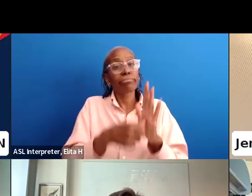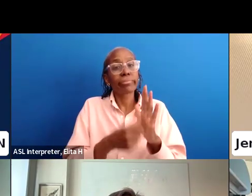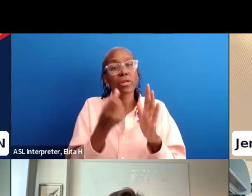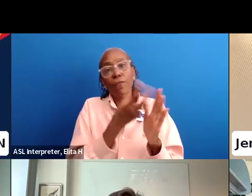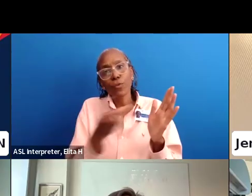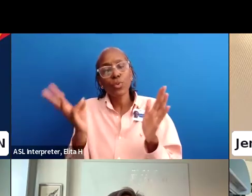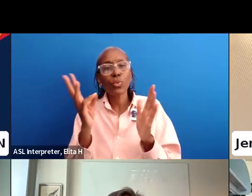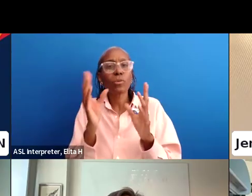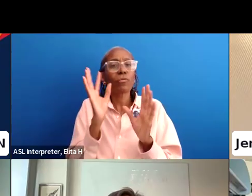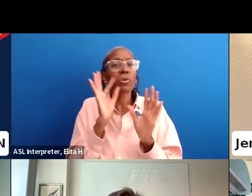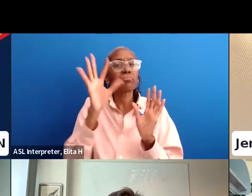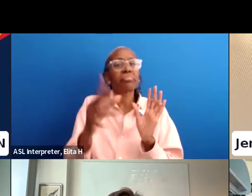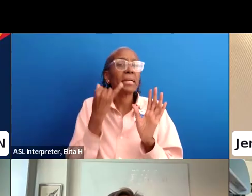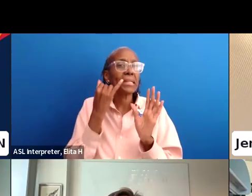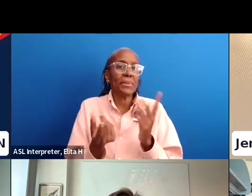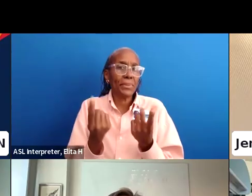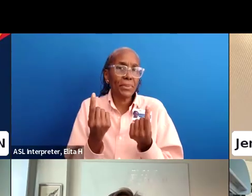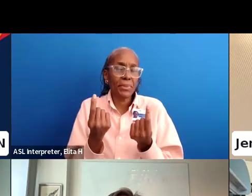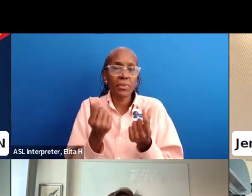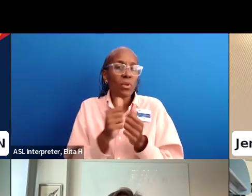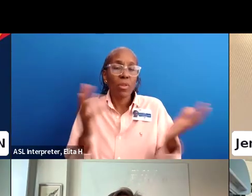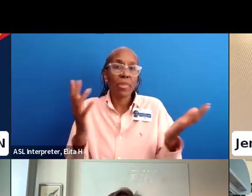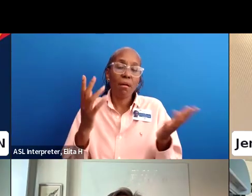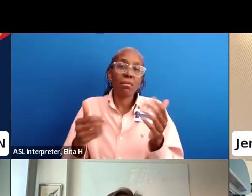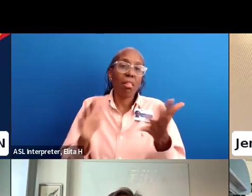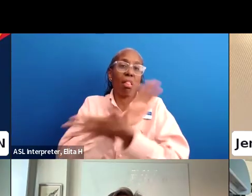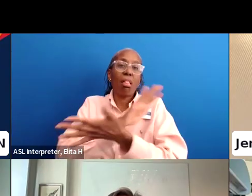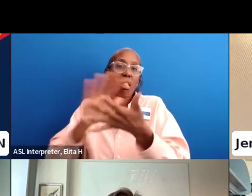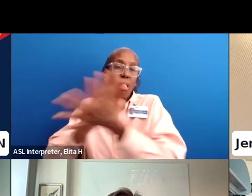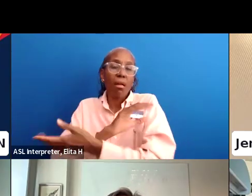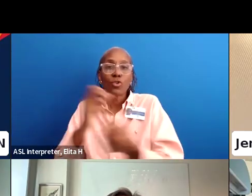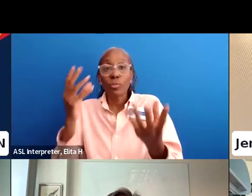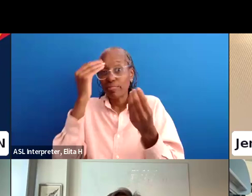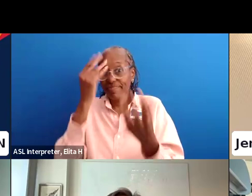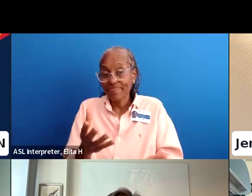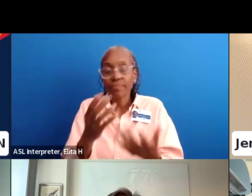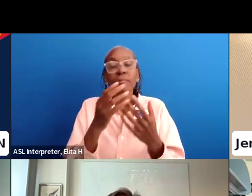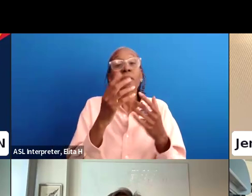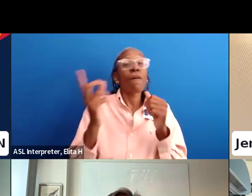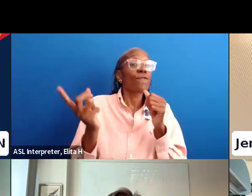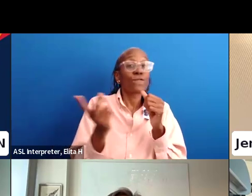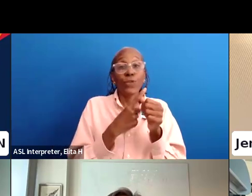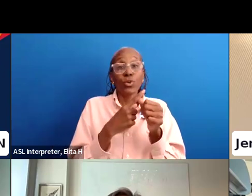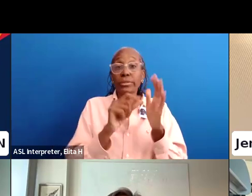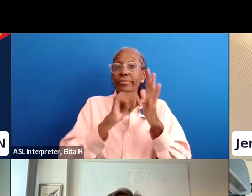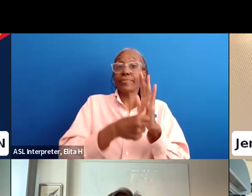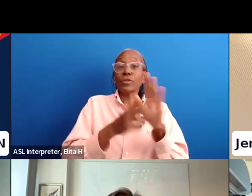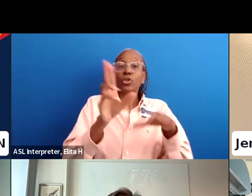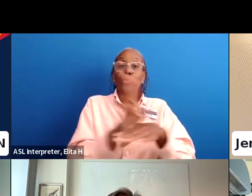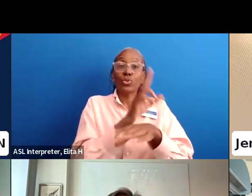few to give you a sense of what we do without blasting you with too much information up front. So first, I'll highlight the